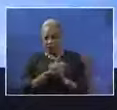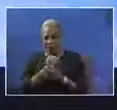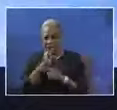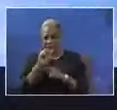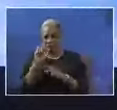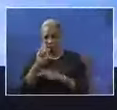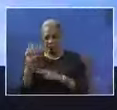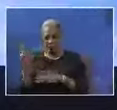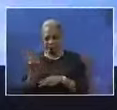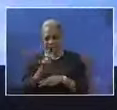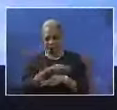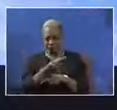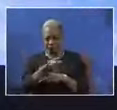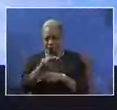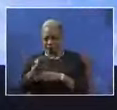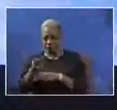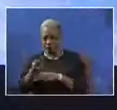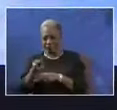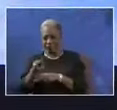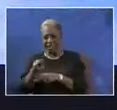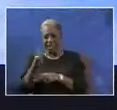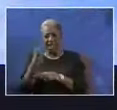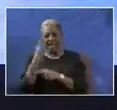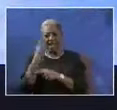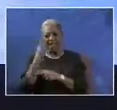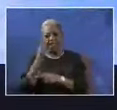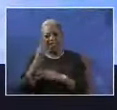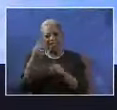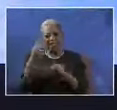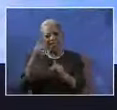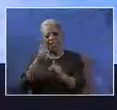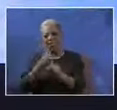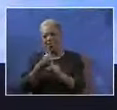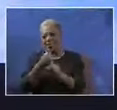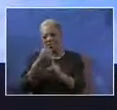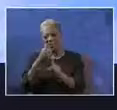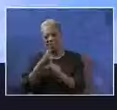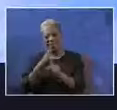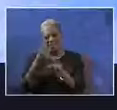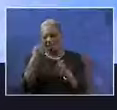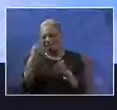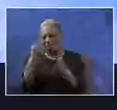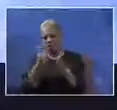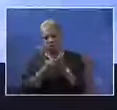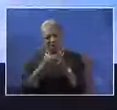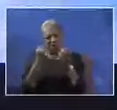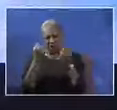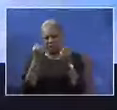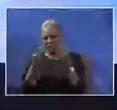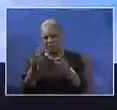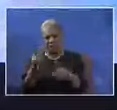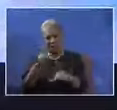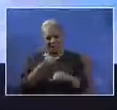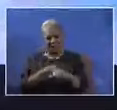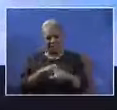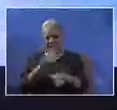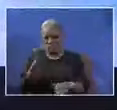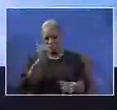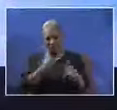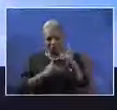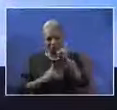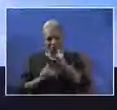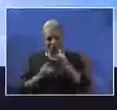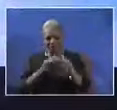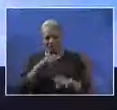anyone else. Look at yourself. Look at how many times you've blown it. How many times you've messed